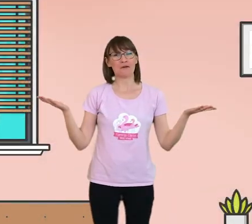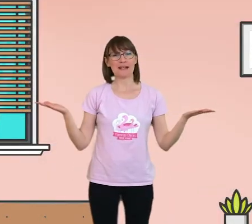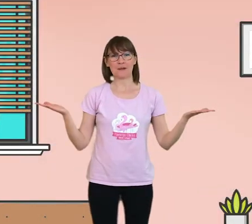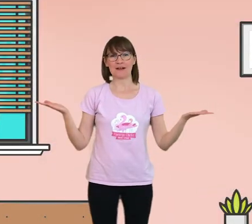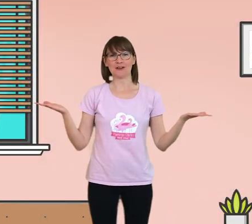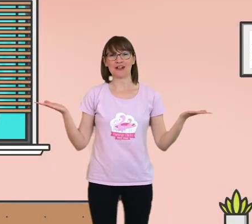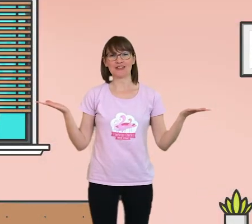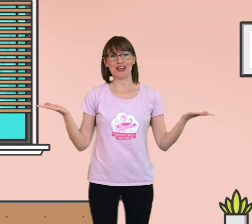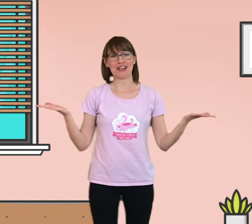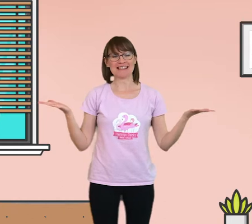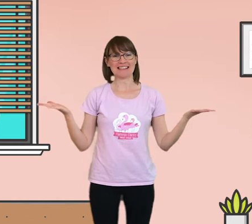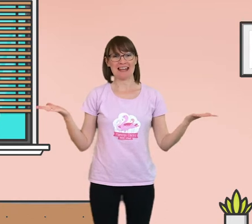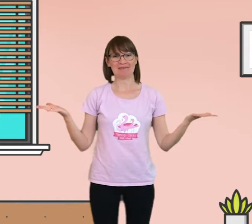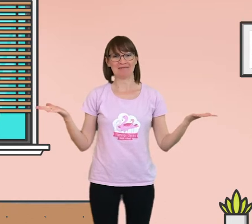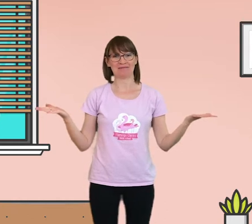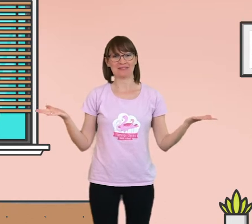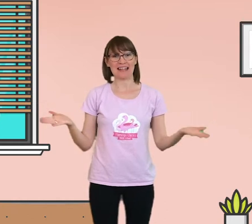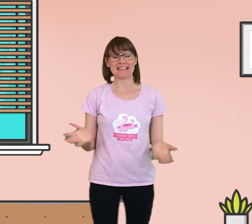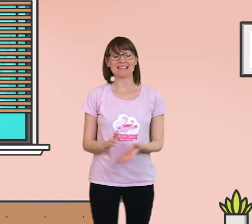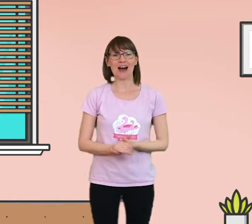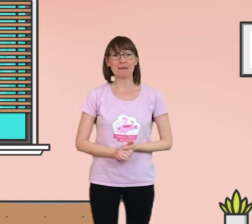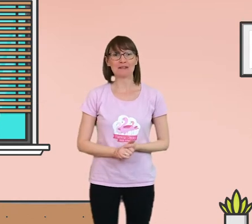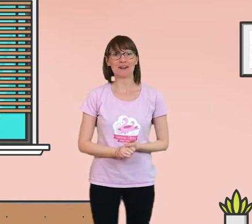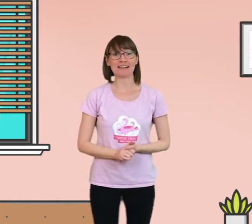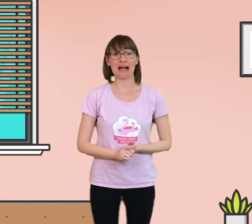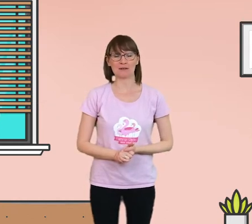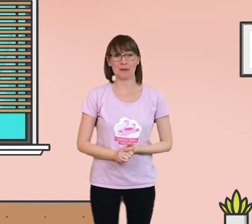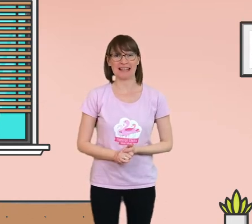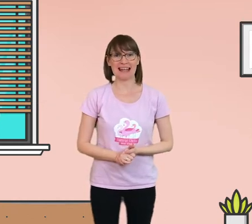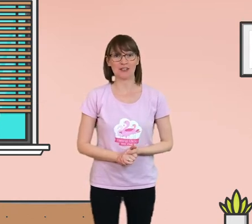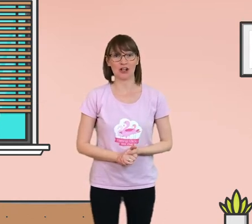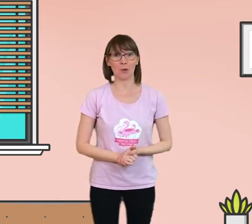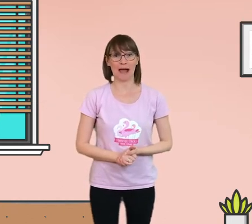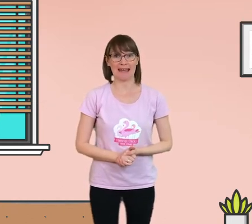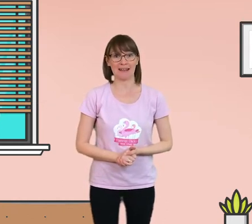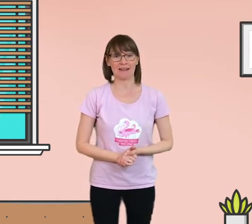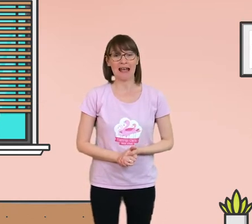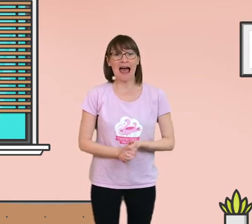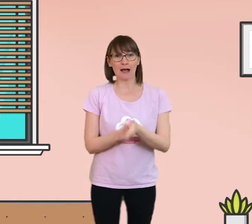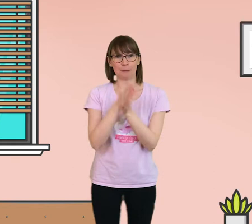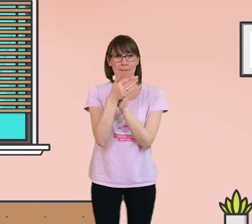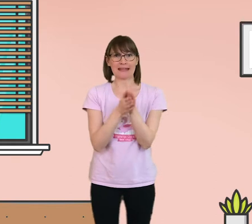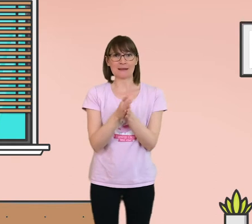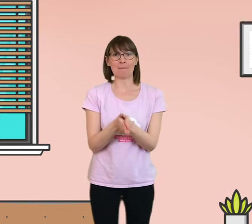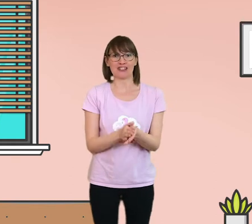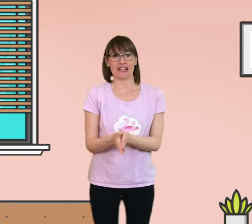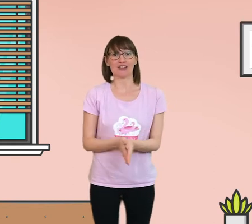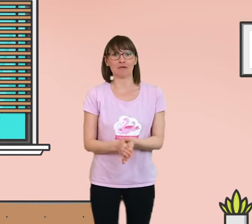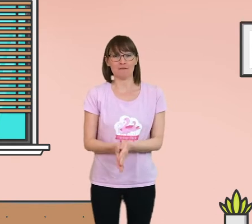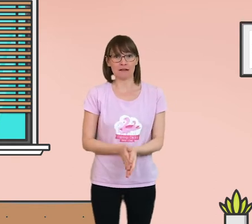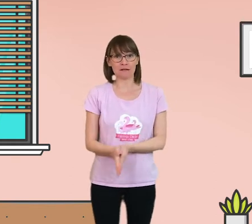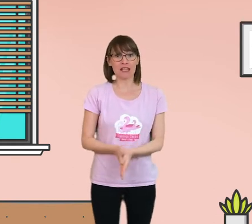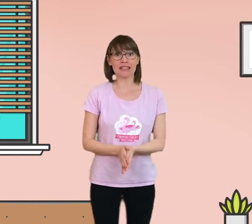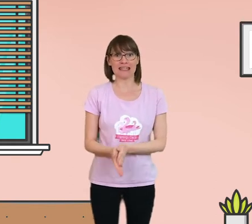Where are we going on our journey today? It's time to find out so we can get on our way. Help me make some magic